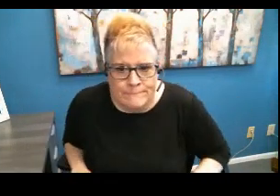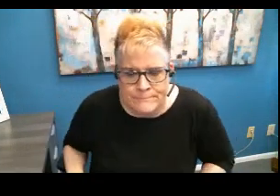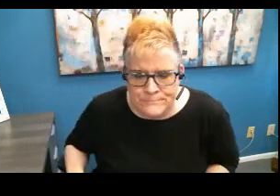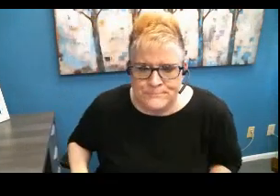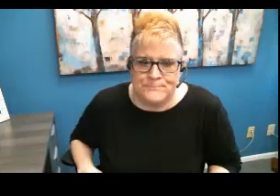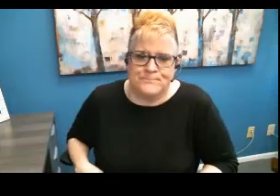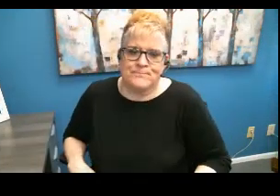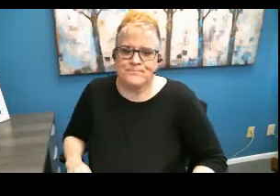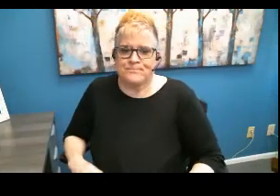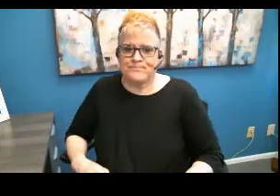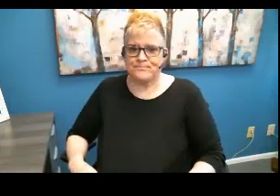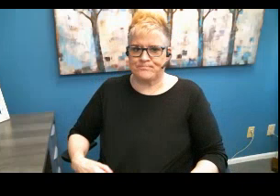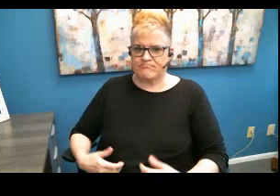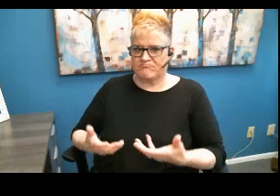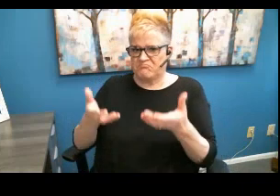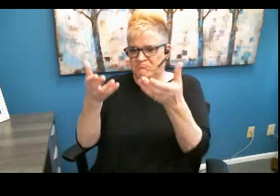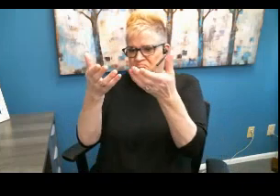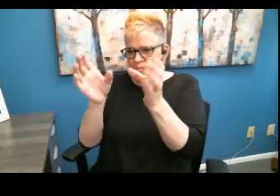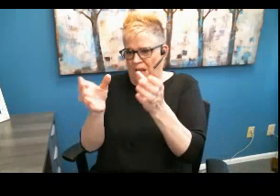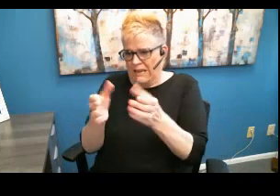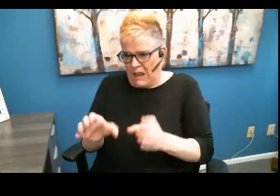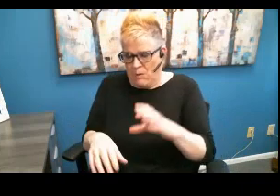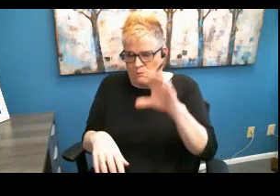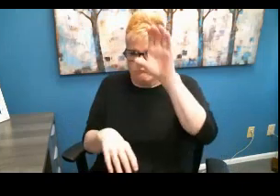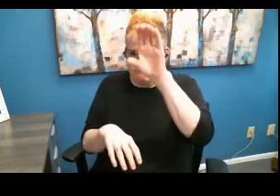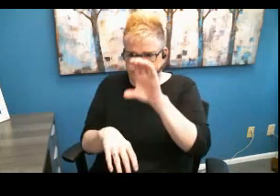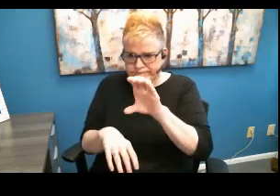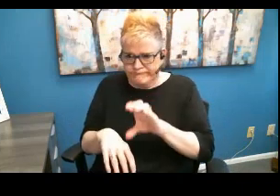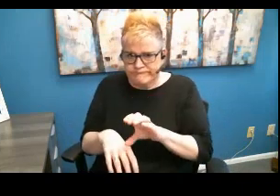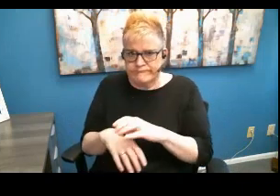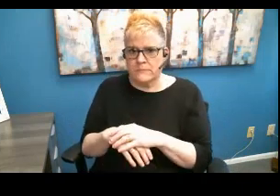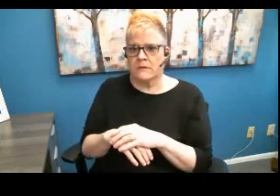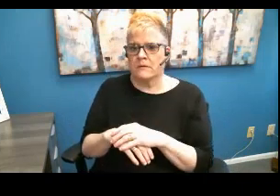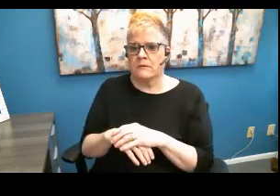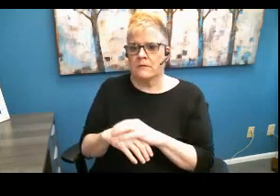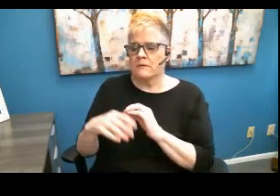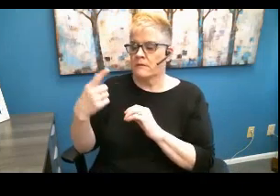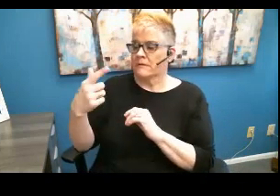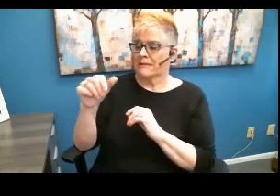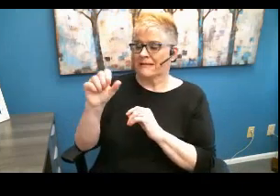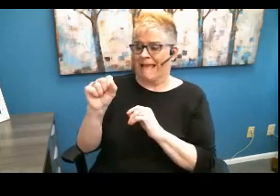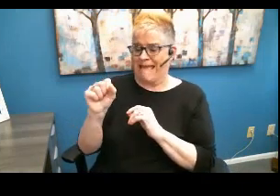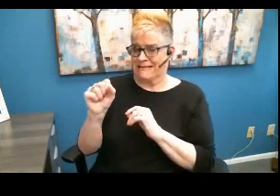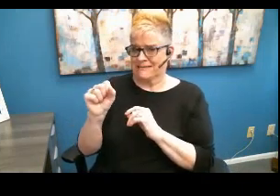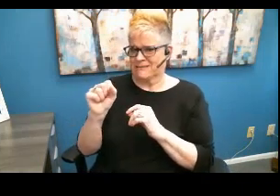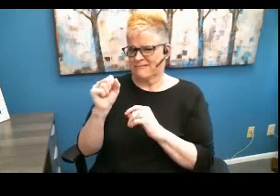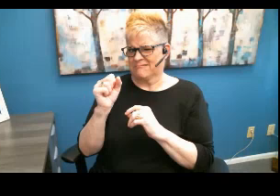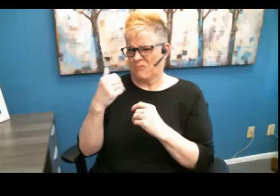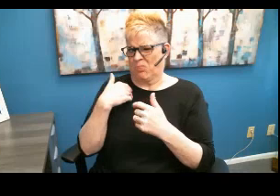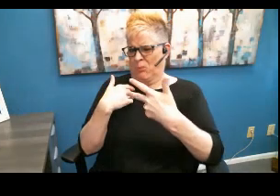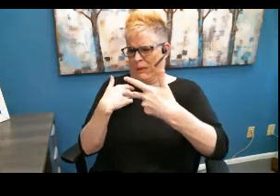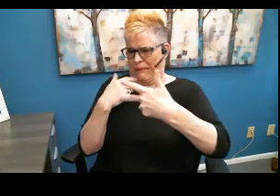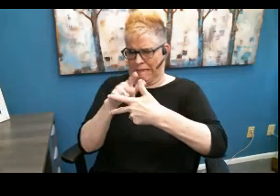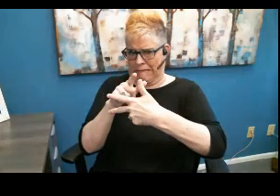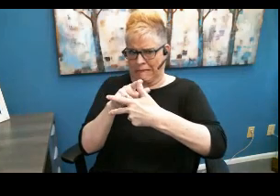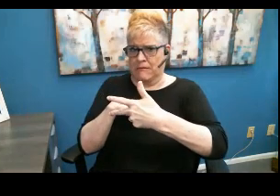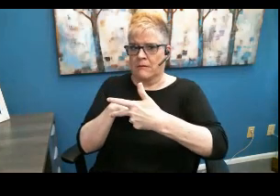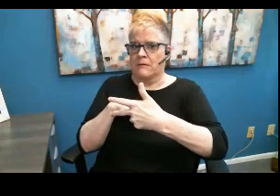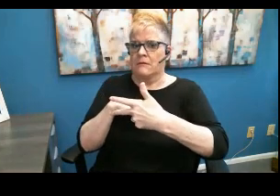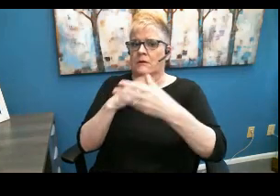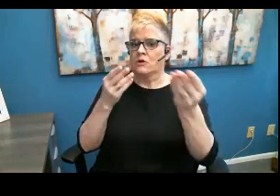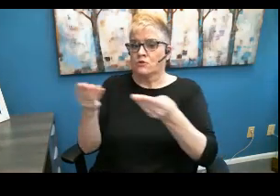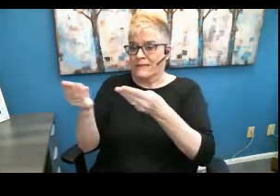So break down the big picture view of gas facilities into kind of 3 categories. The first we'll get into is